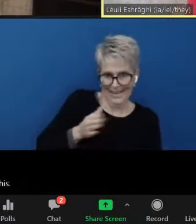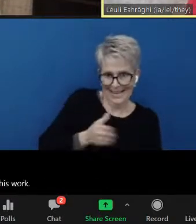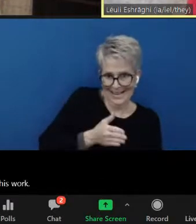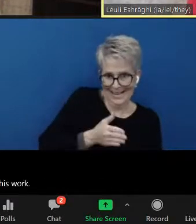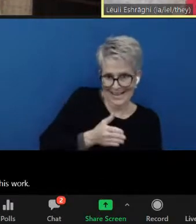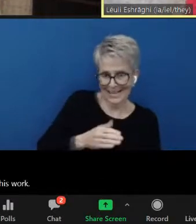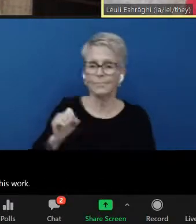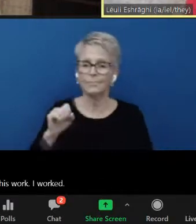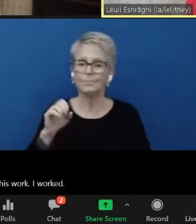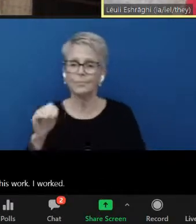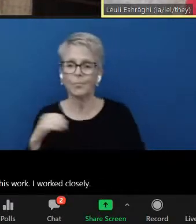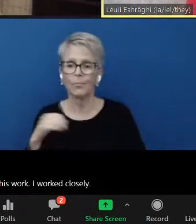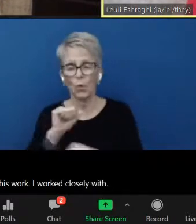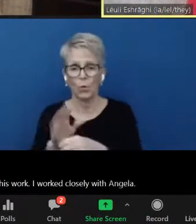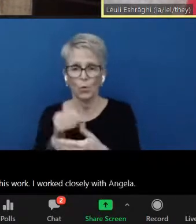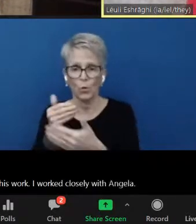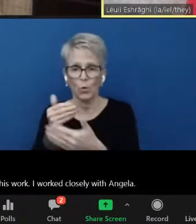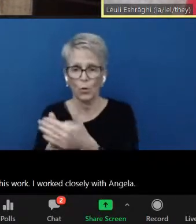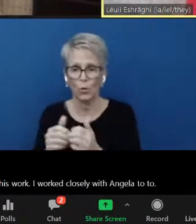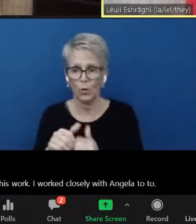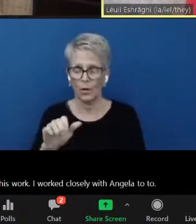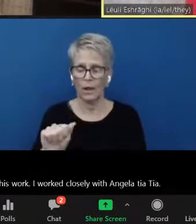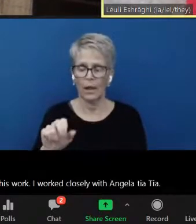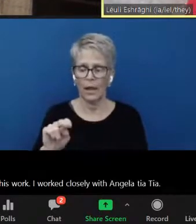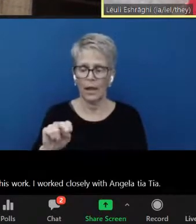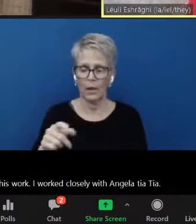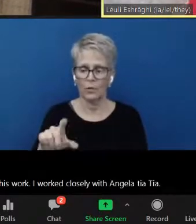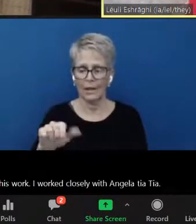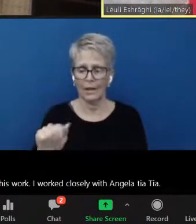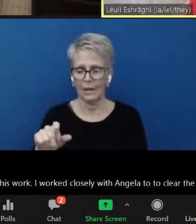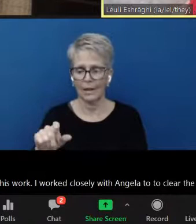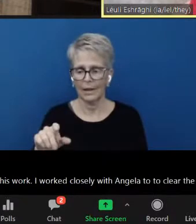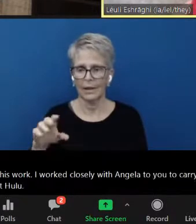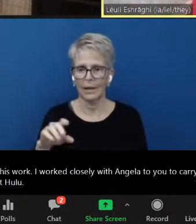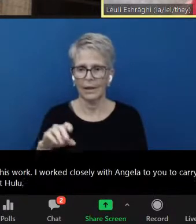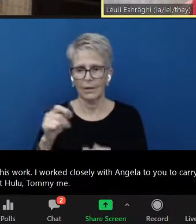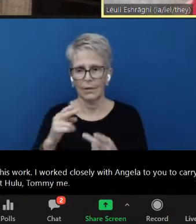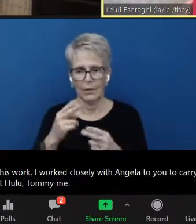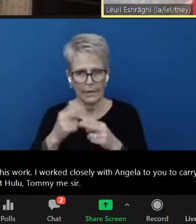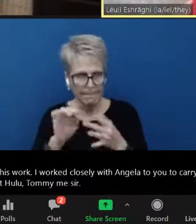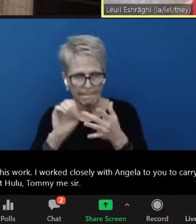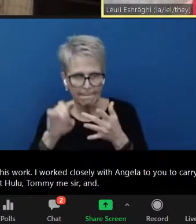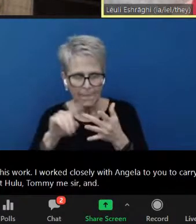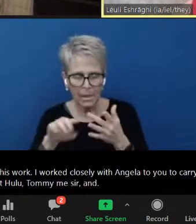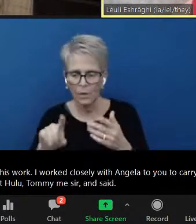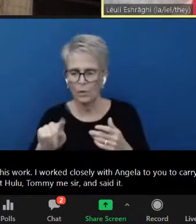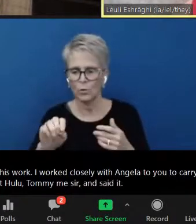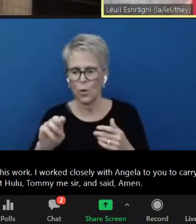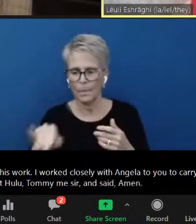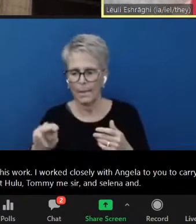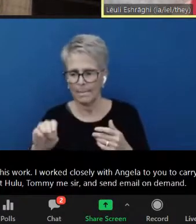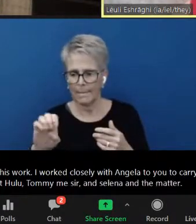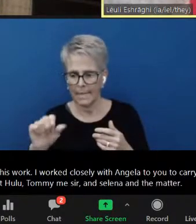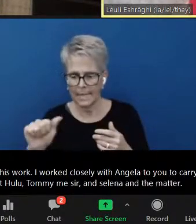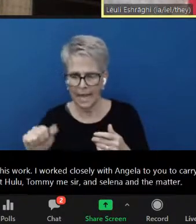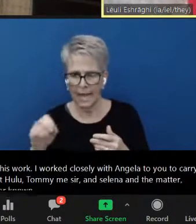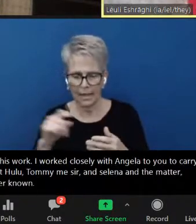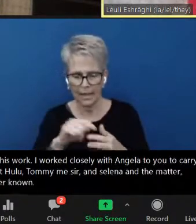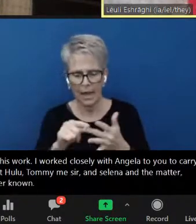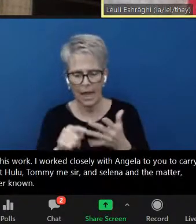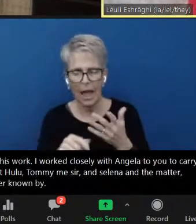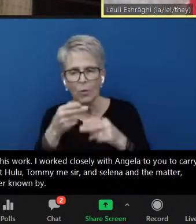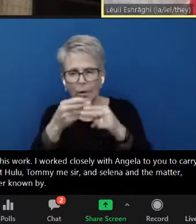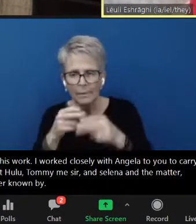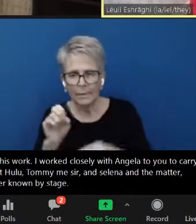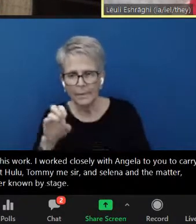work, I worked closely with Angela Tietia, Kiriati Pahulu, Tommy Misa, and Serena Andimante, better known